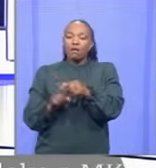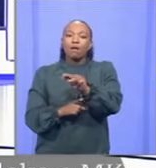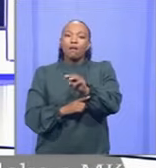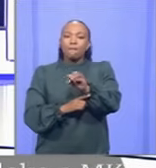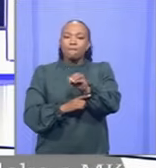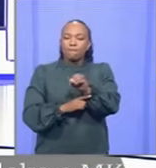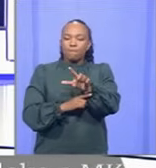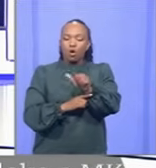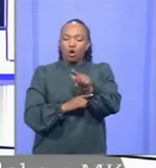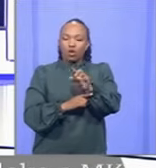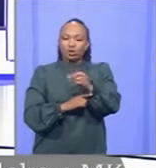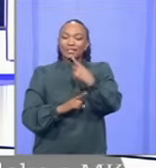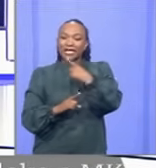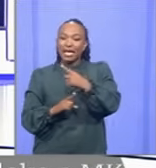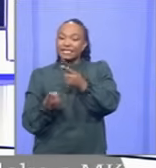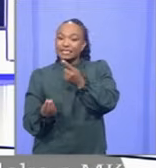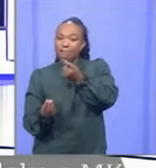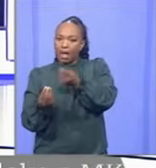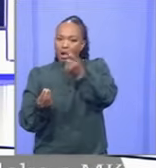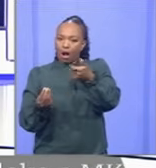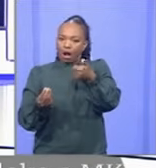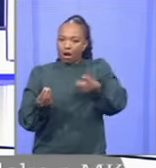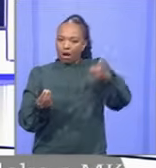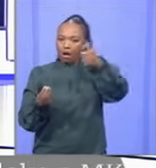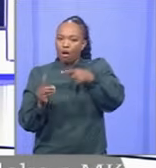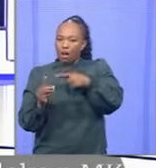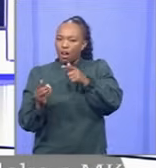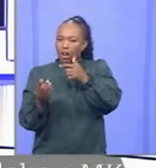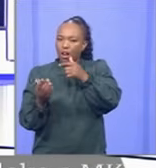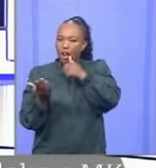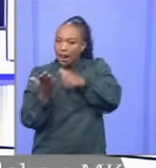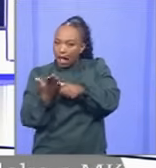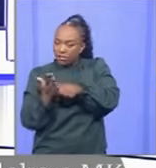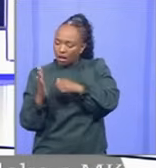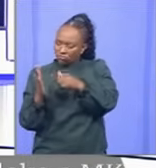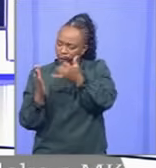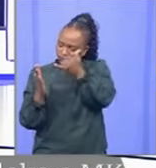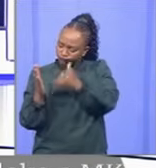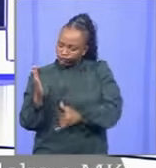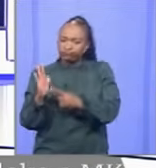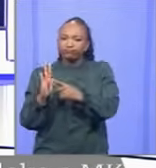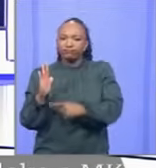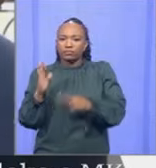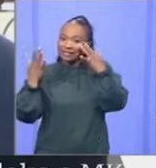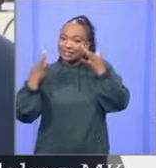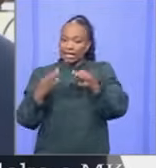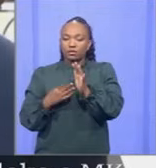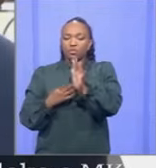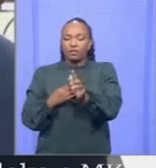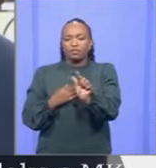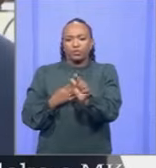sa ahlahla lengwalo leo gomme go tla tšewa sephetho go se go ikae.